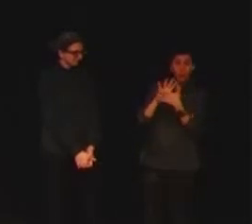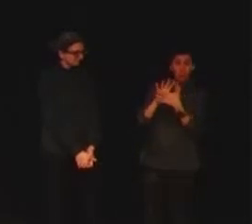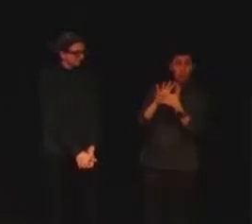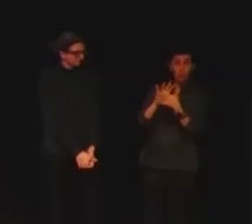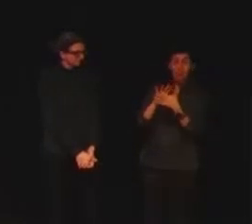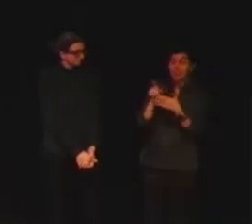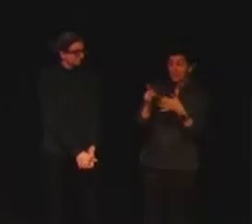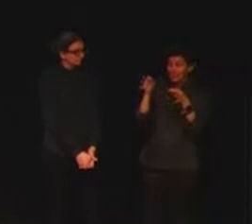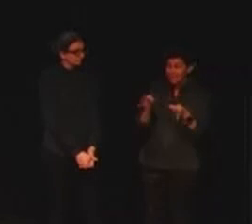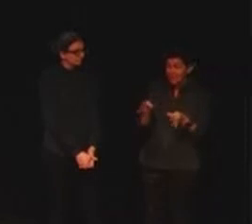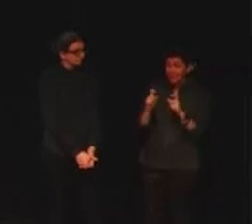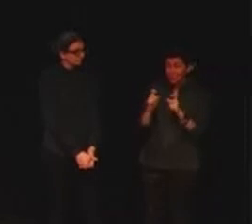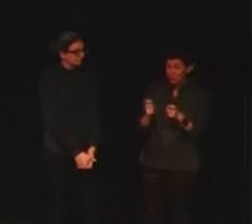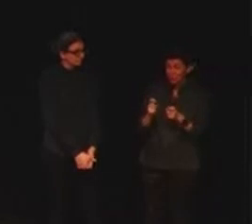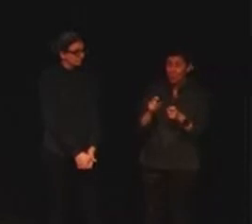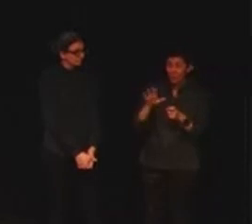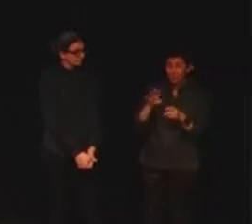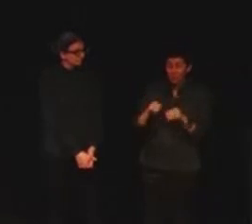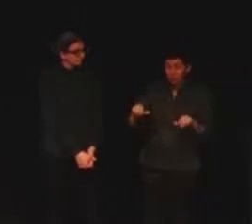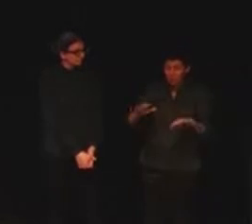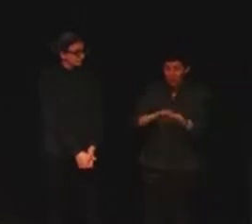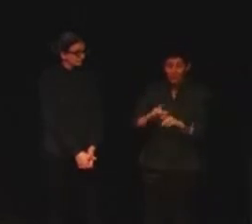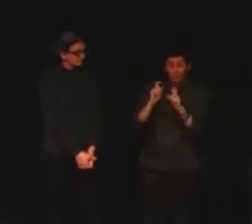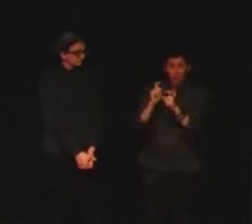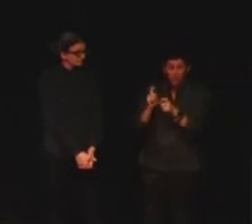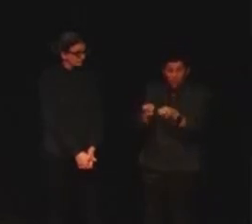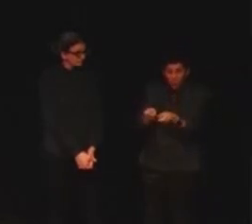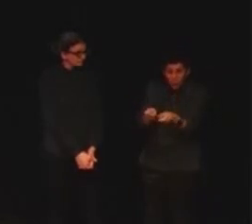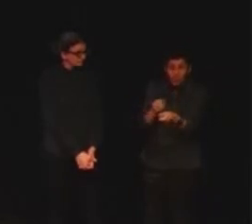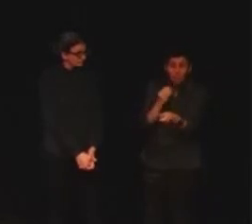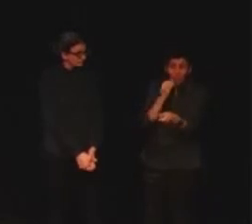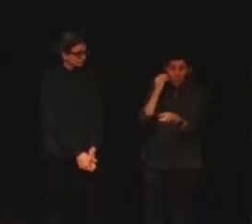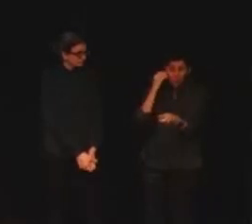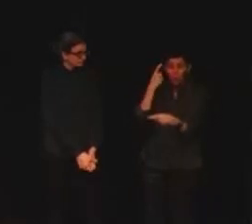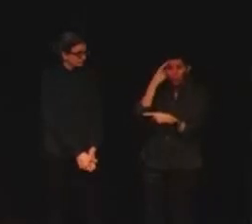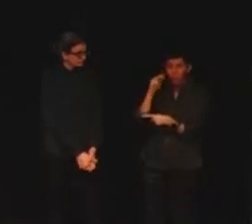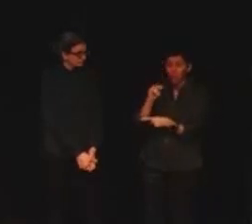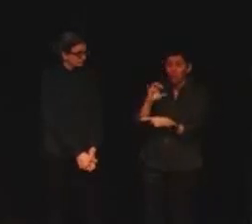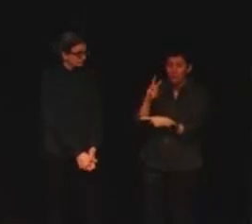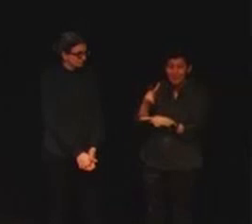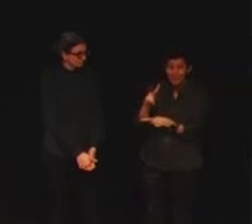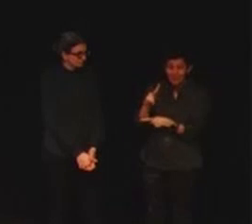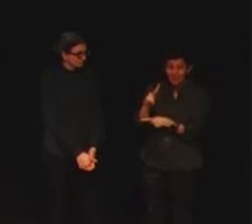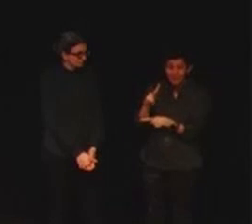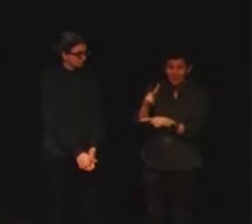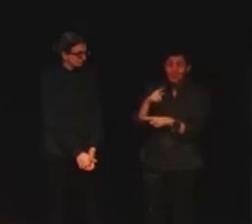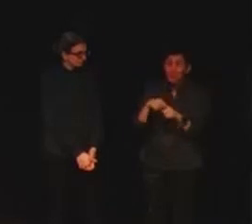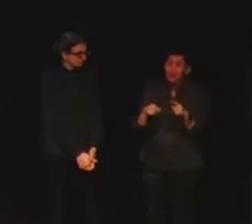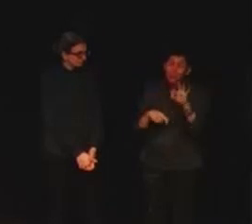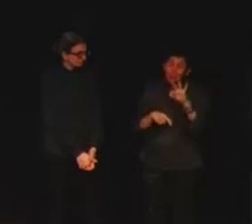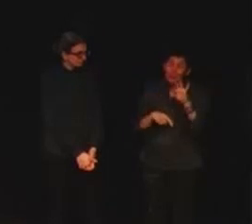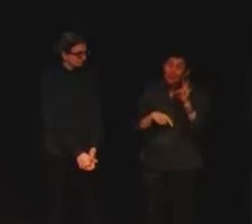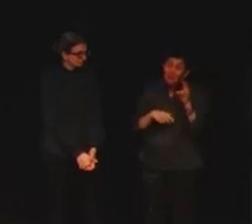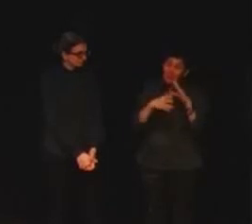to be built for him. But he's one, like we chose three of the 97 stories